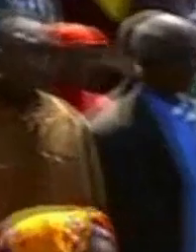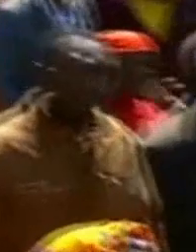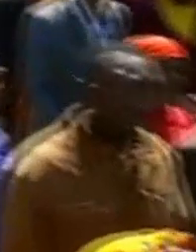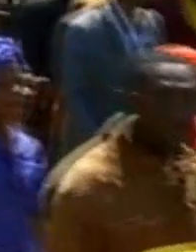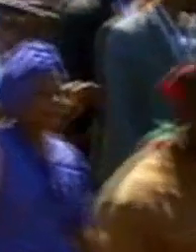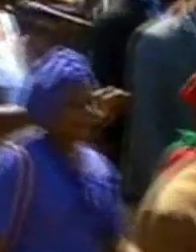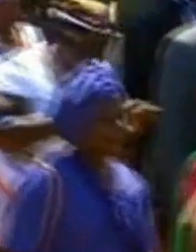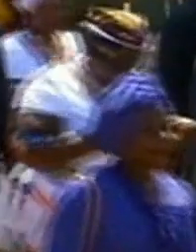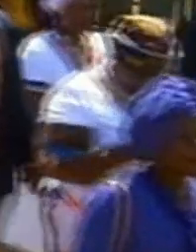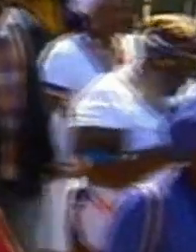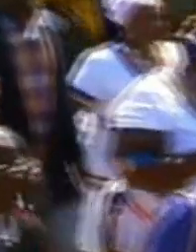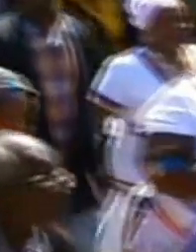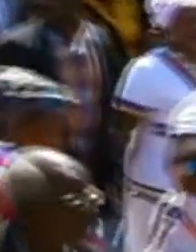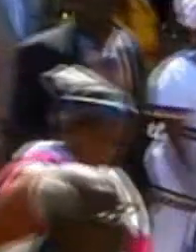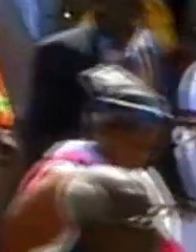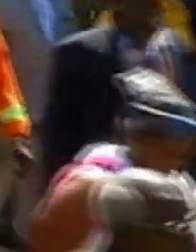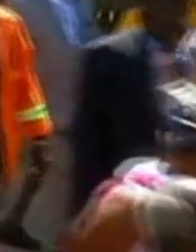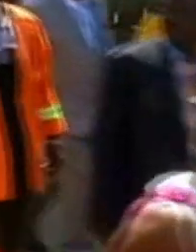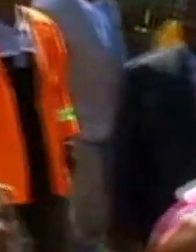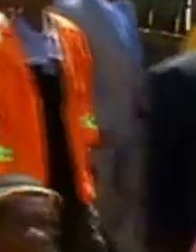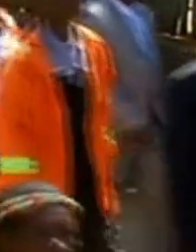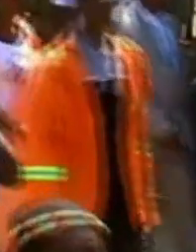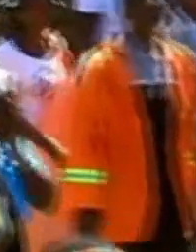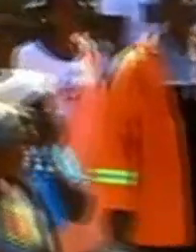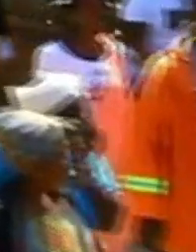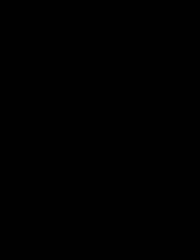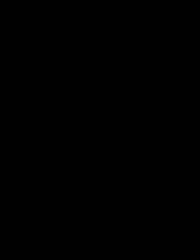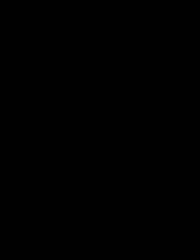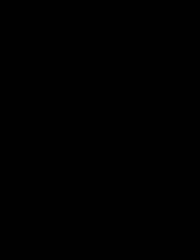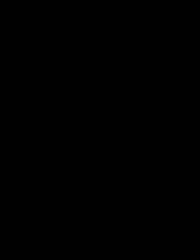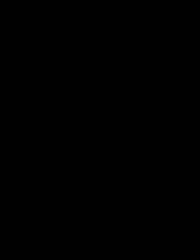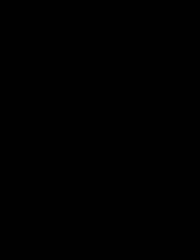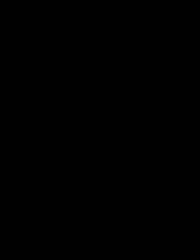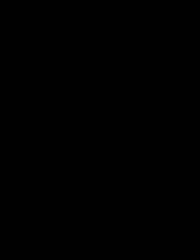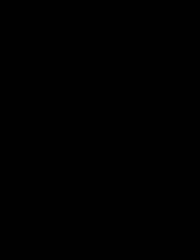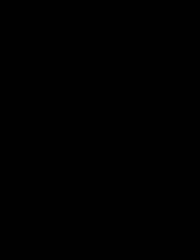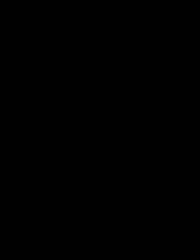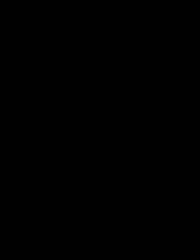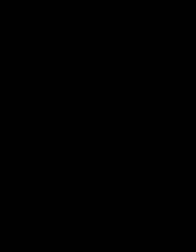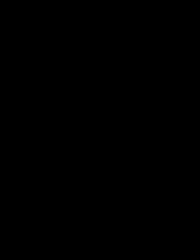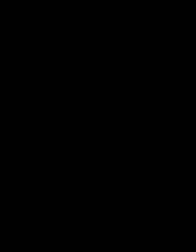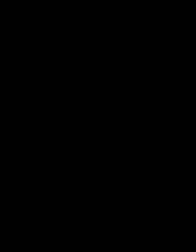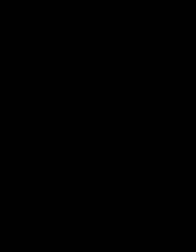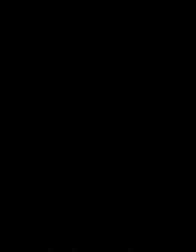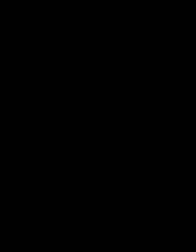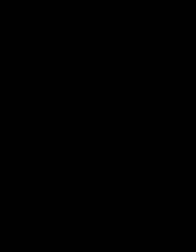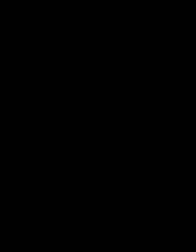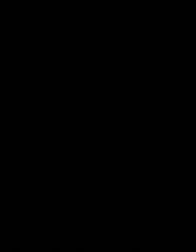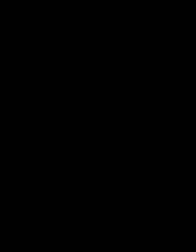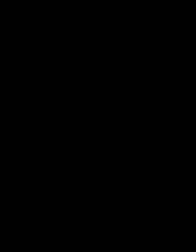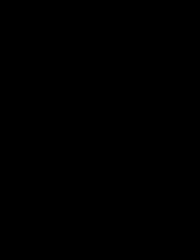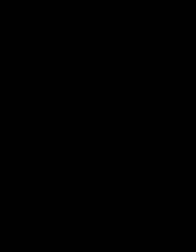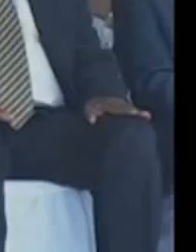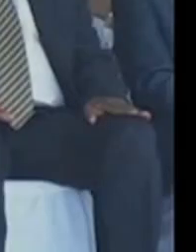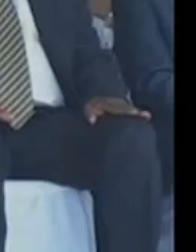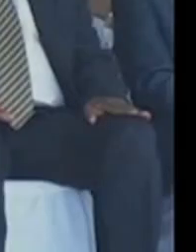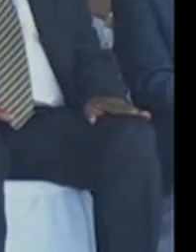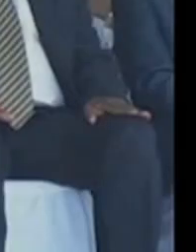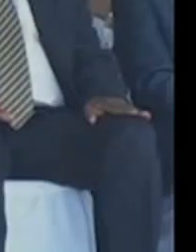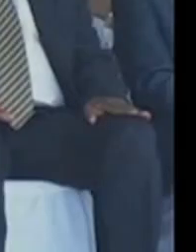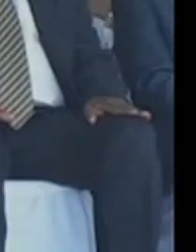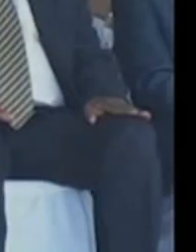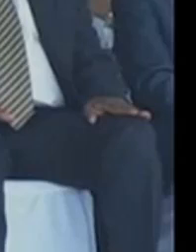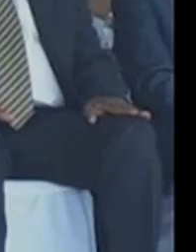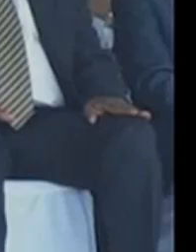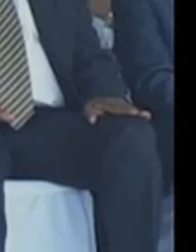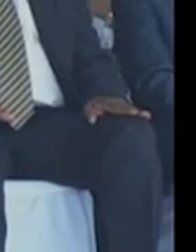October, we expect the High Court in Pretoria to be listening to this matter. We expect lawyers representing both the Modjadji Royal